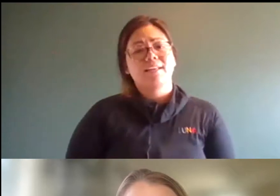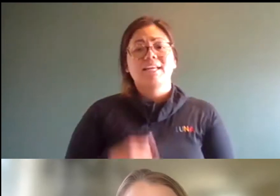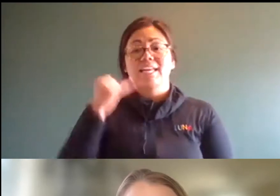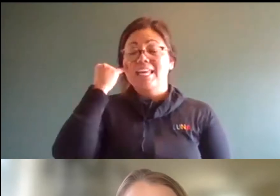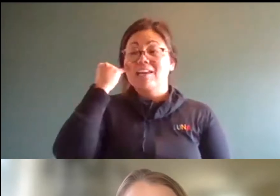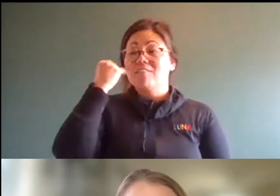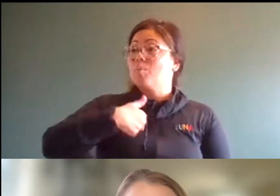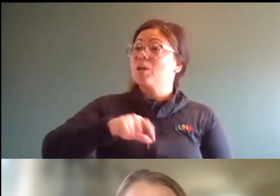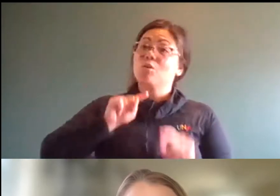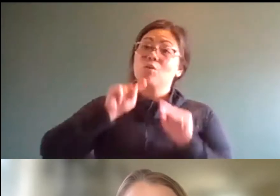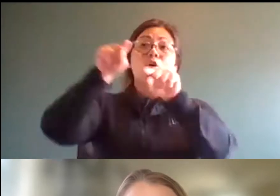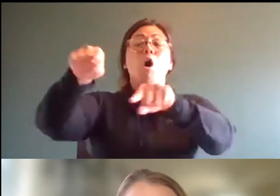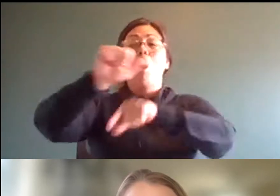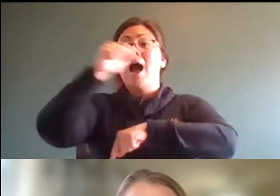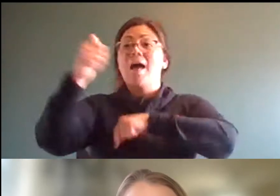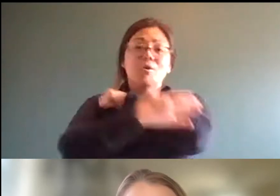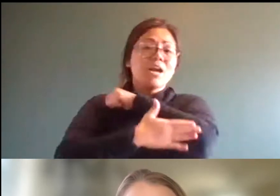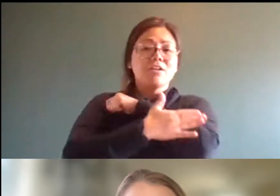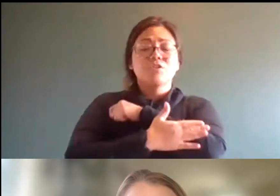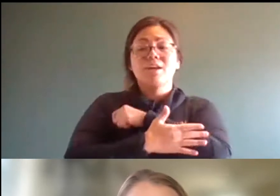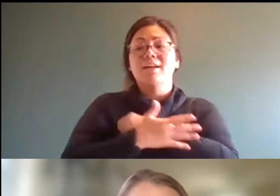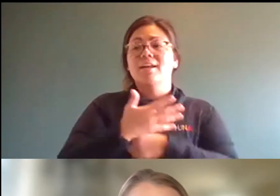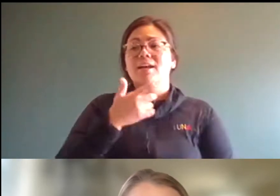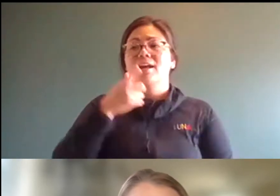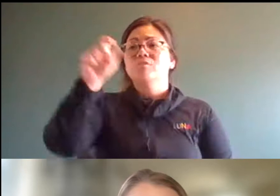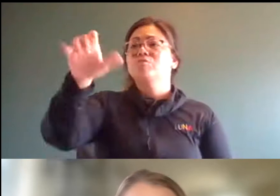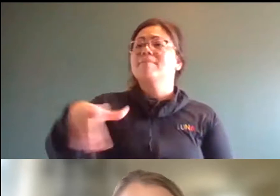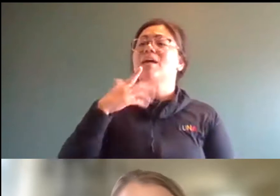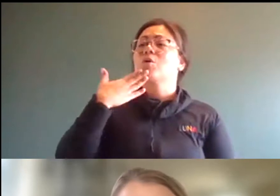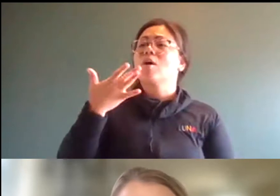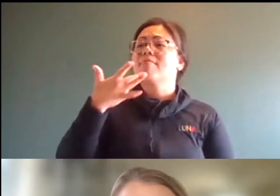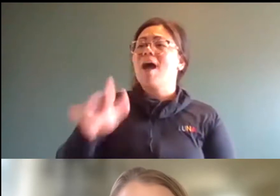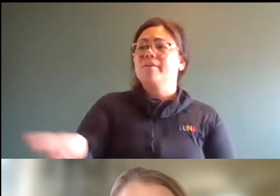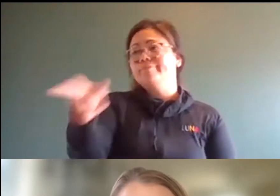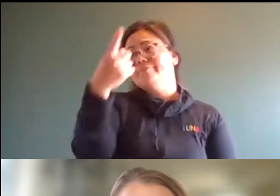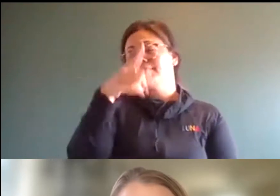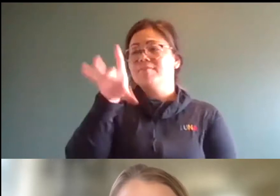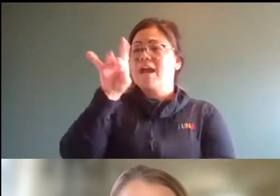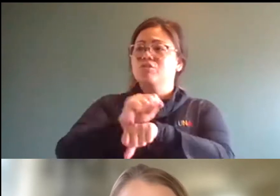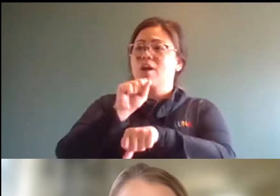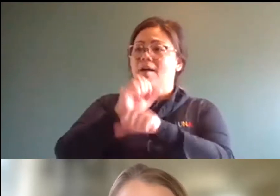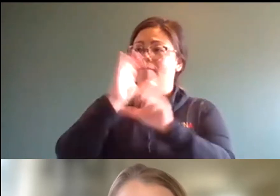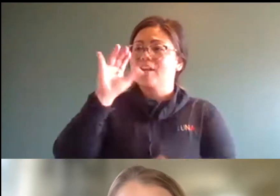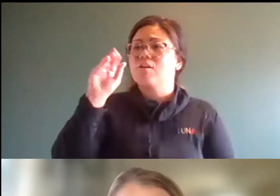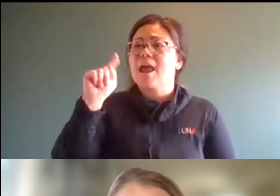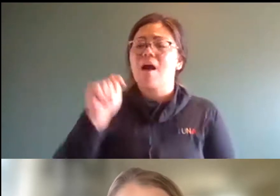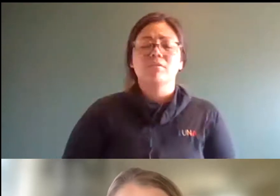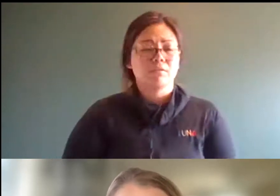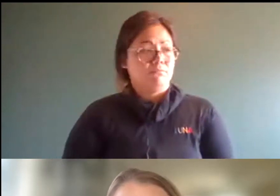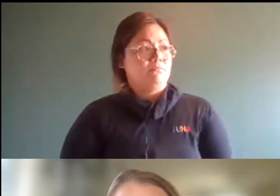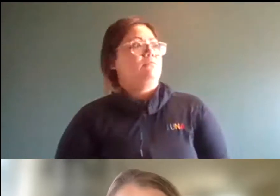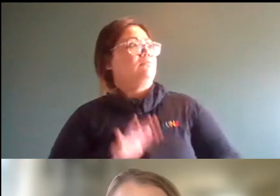flown 3,000 miles away and said, good luck, get out of the car and go find a job and go figure it out, it would be a lot